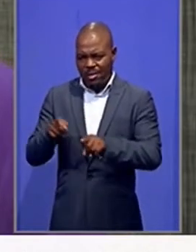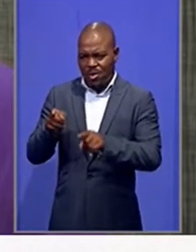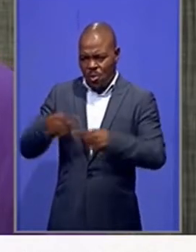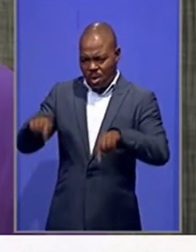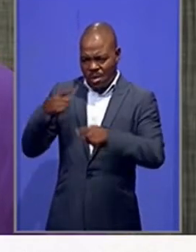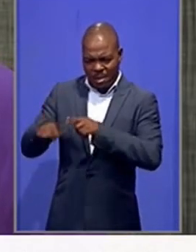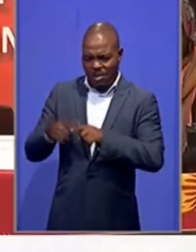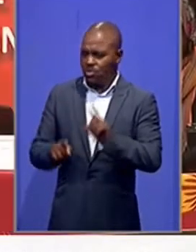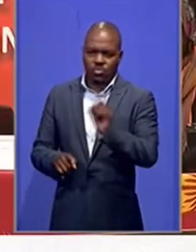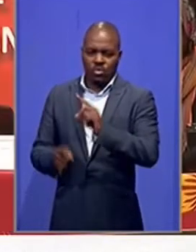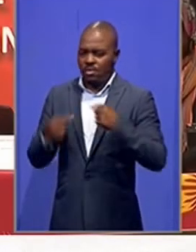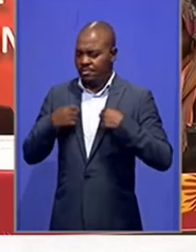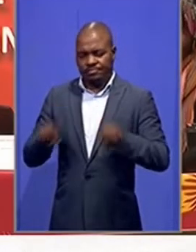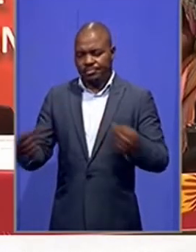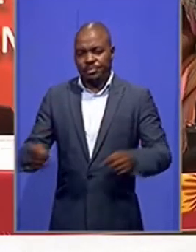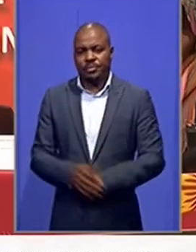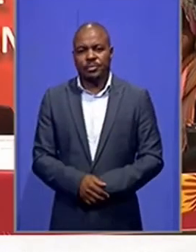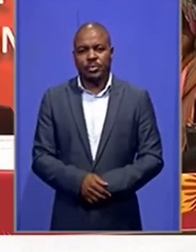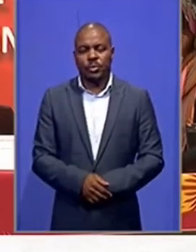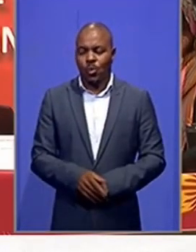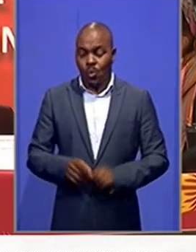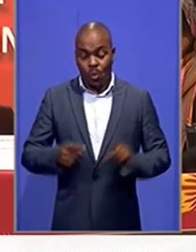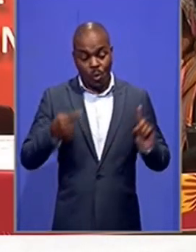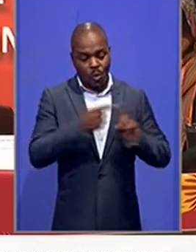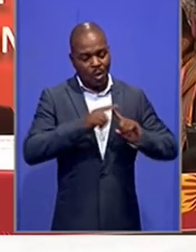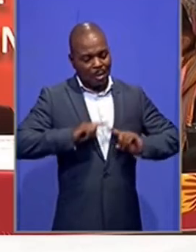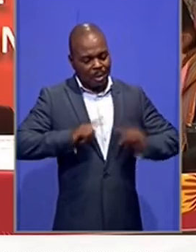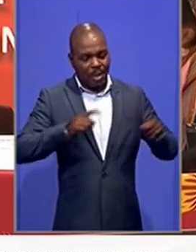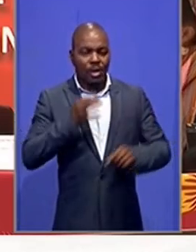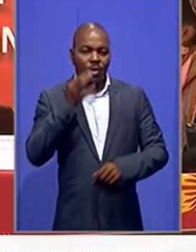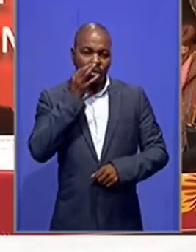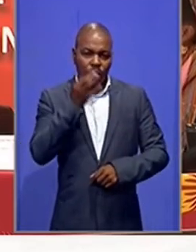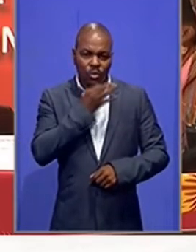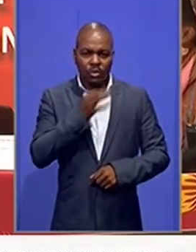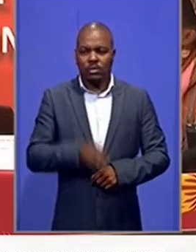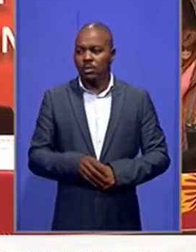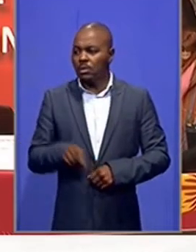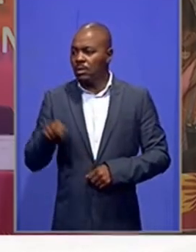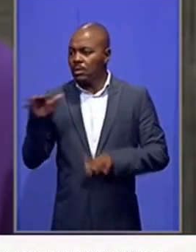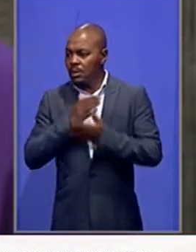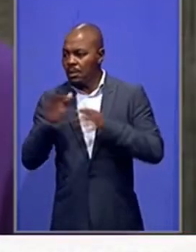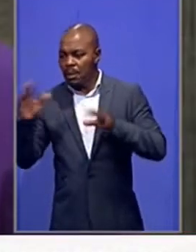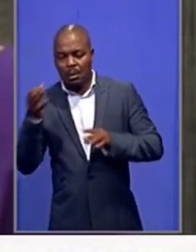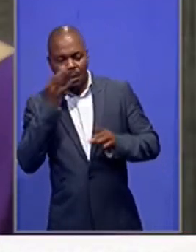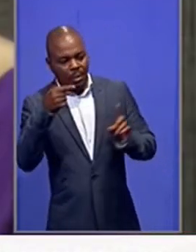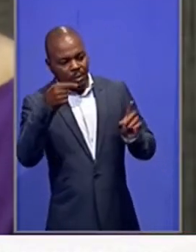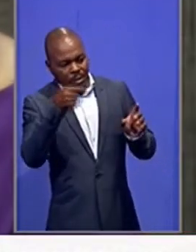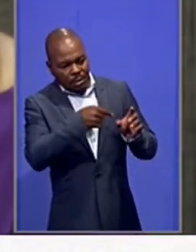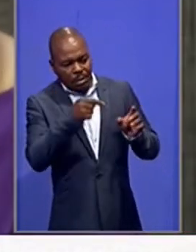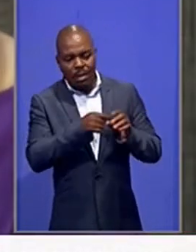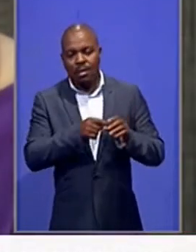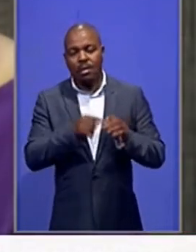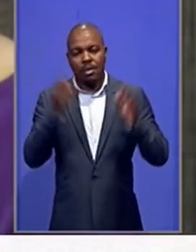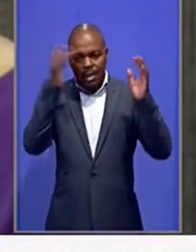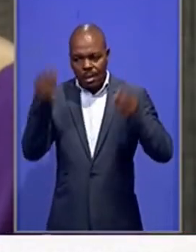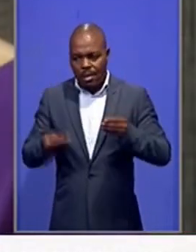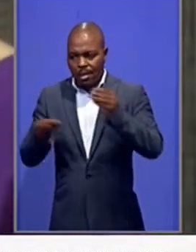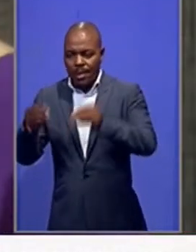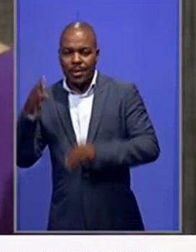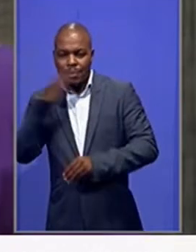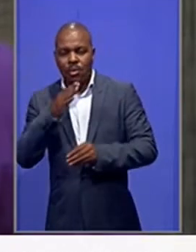to play. Dlodlo o ganeditse gore ga go nna le ditsiboso ya matlhale e reboletsweng SAPS kgotsa lephata la National